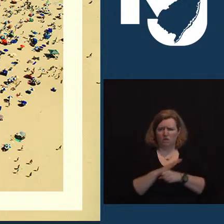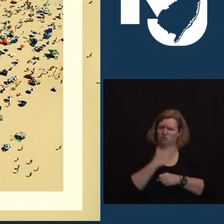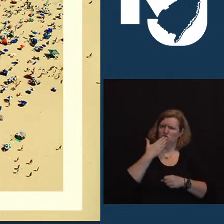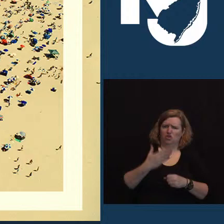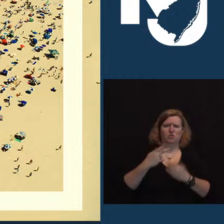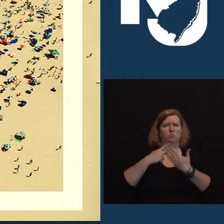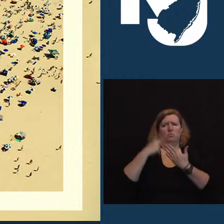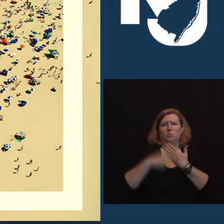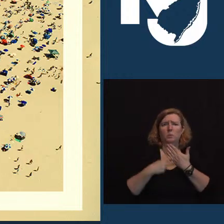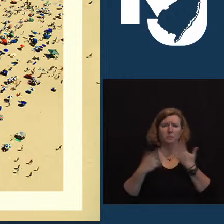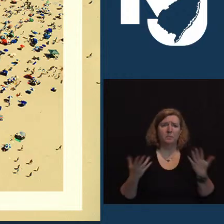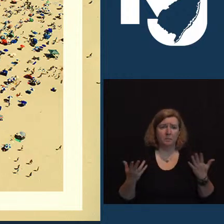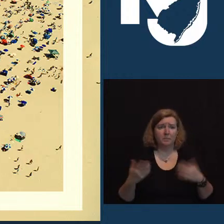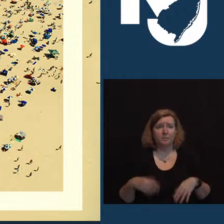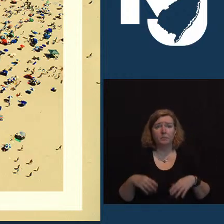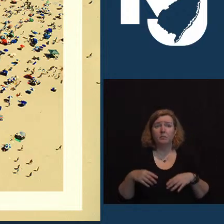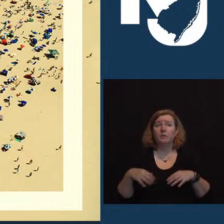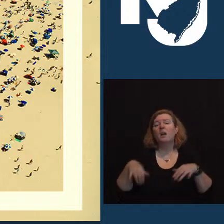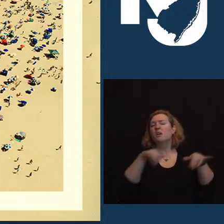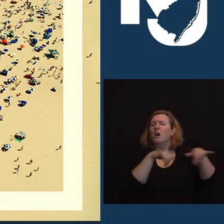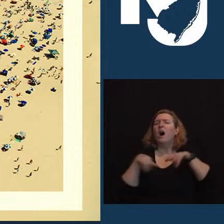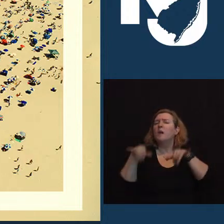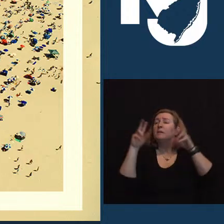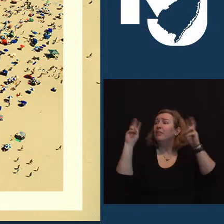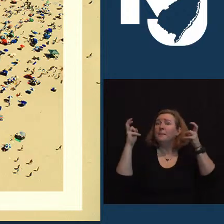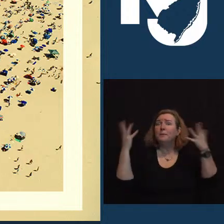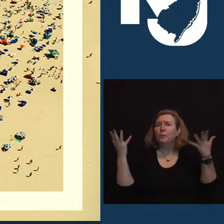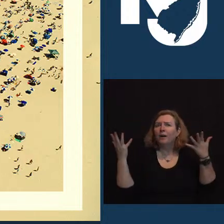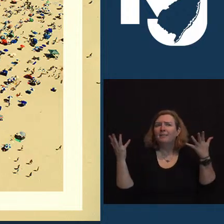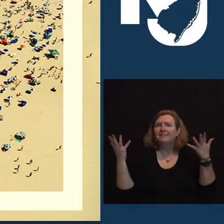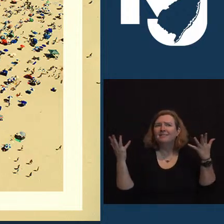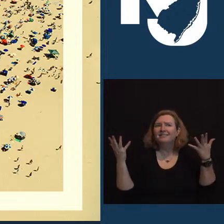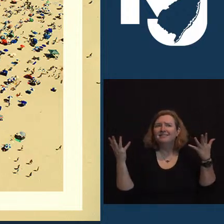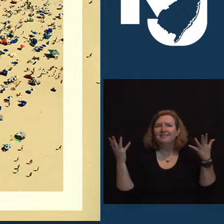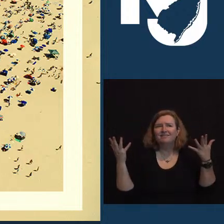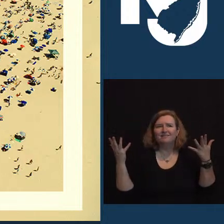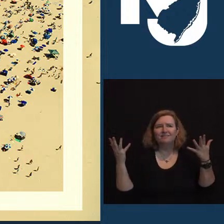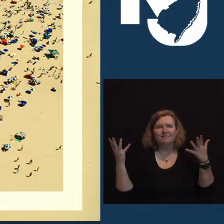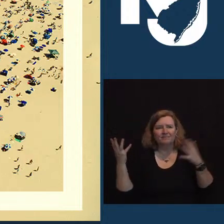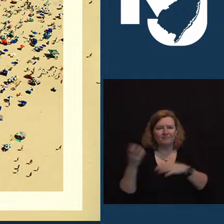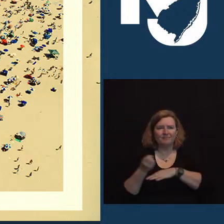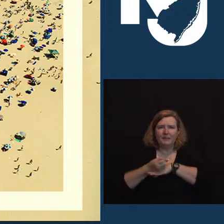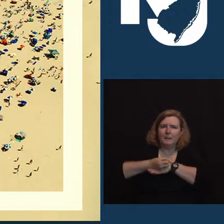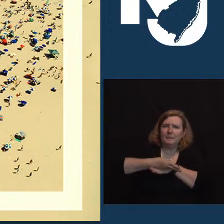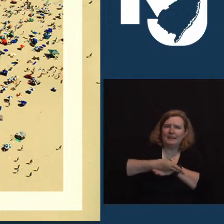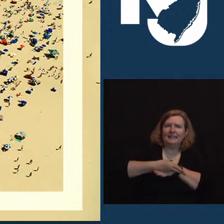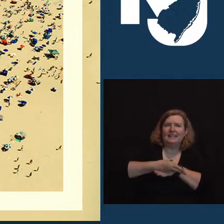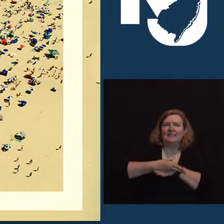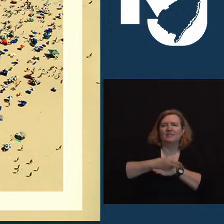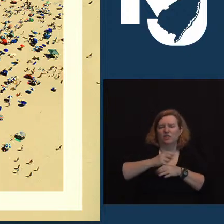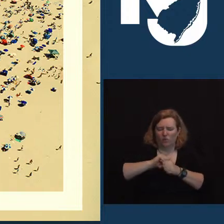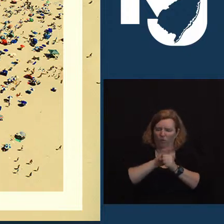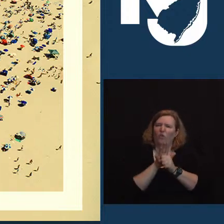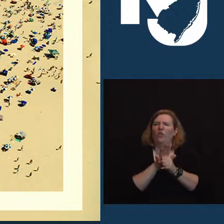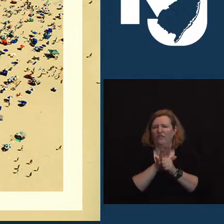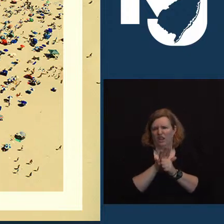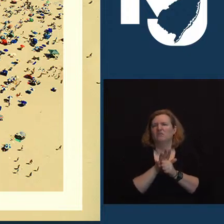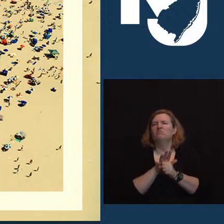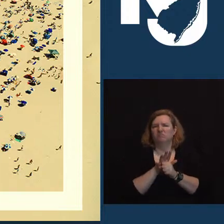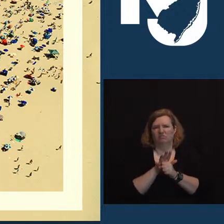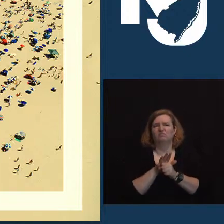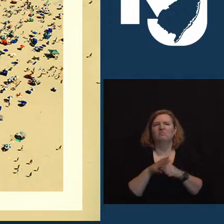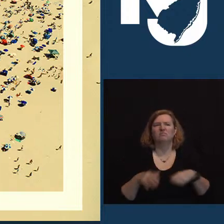common theme, and that is for us to defeat this virus and get ourselves set for our future, we need a strong and healthy